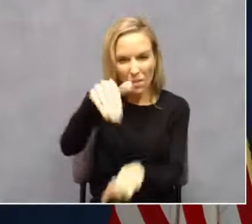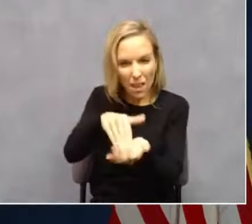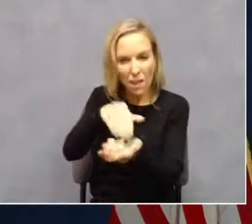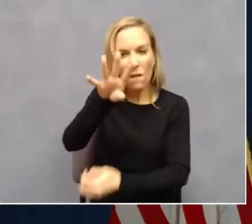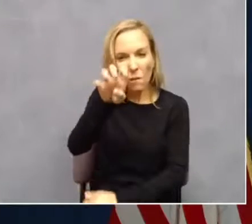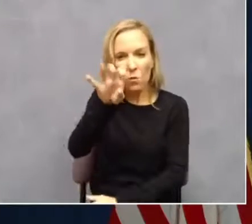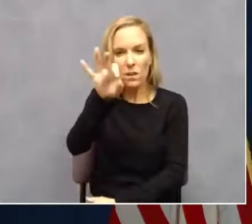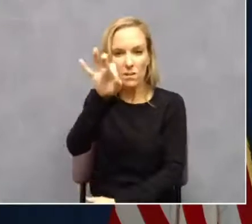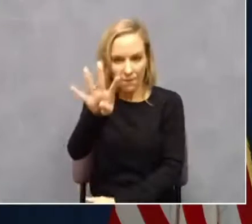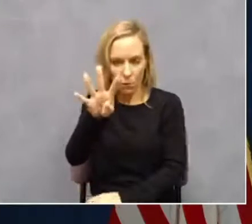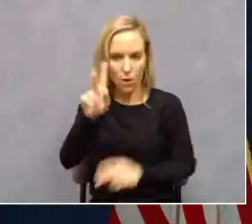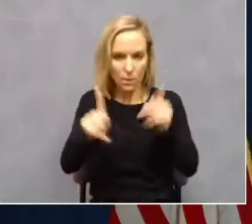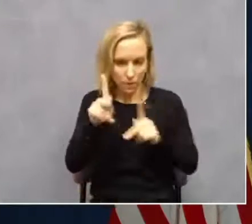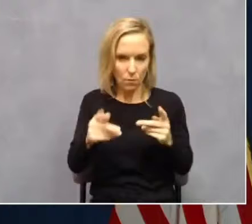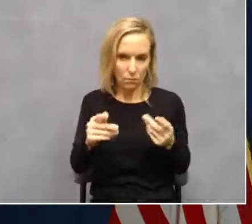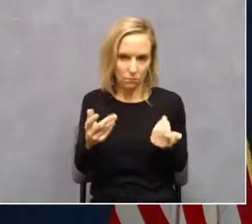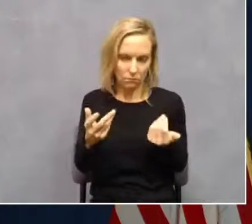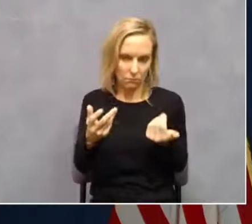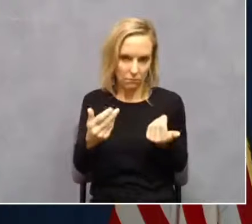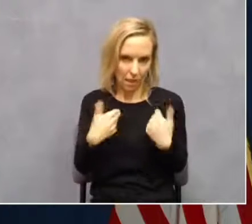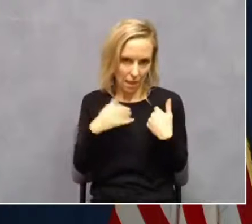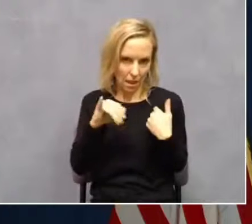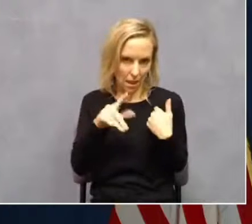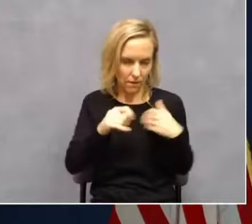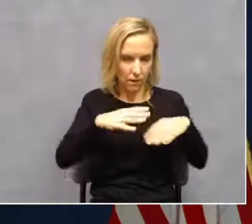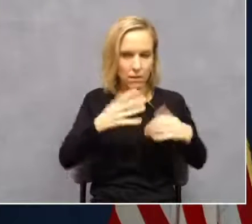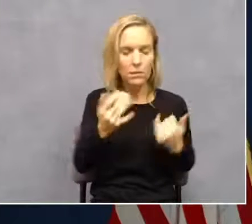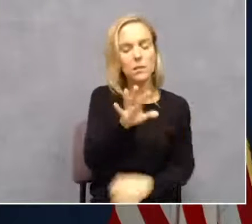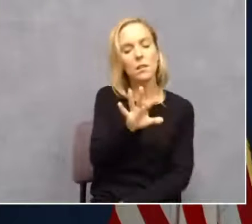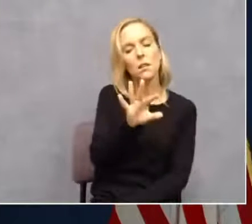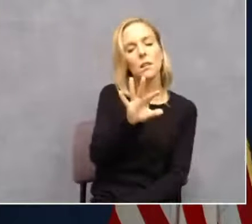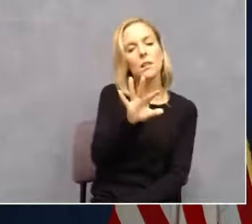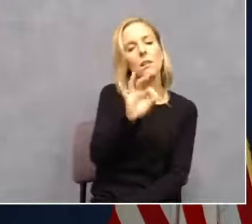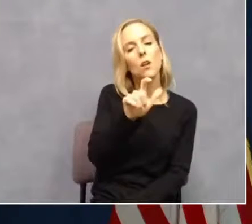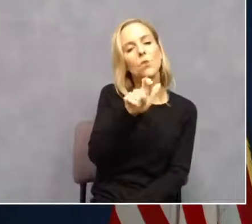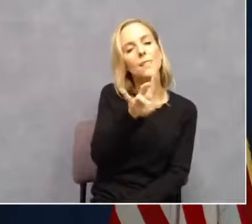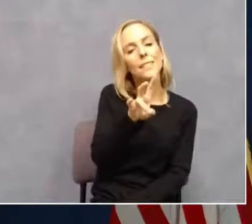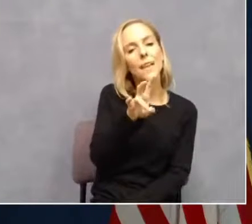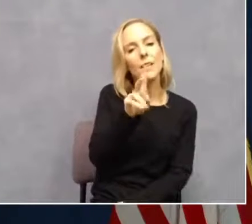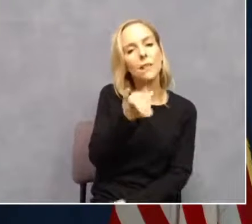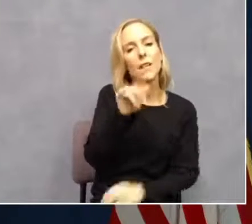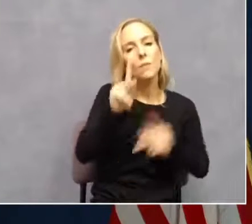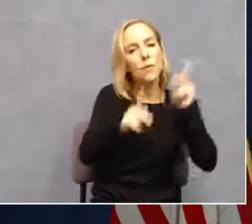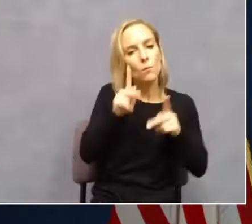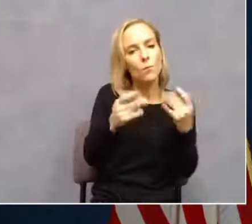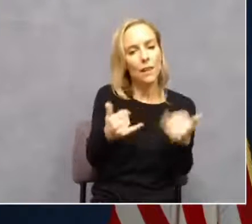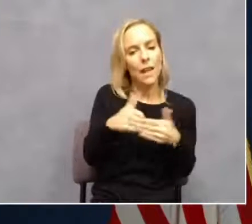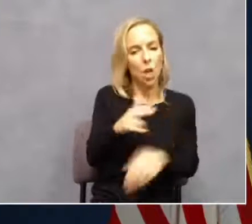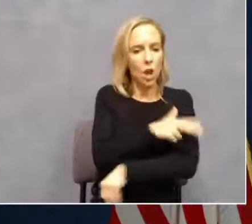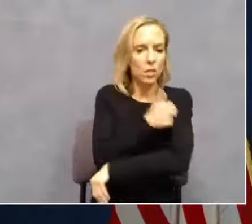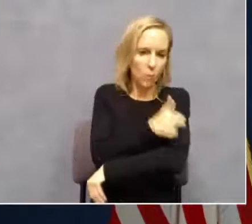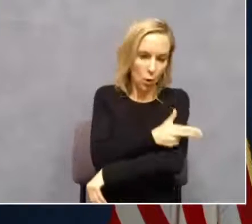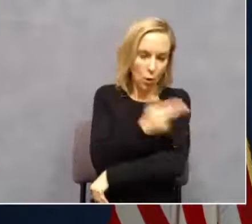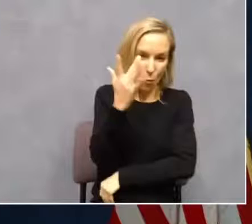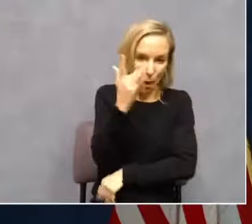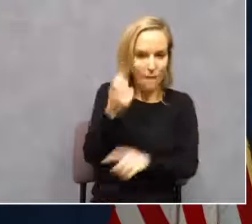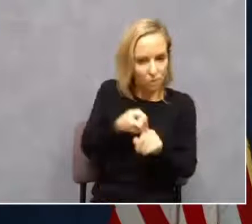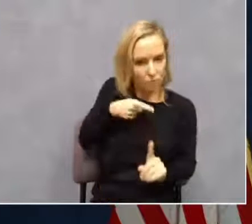101,494. We have 927 Kentuckians in the hospital because of